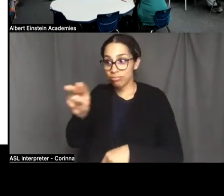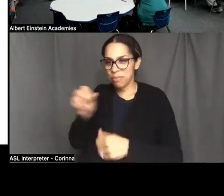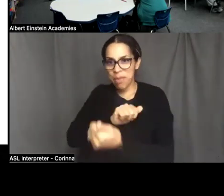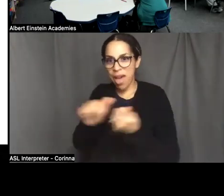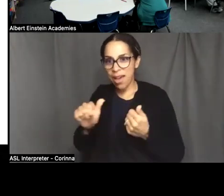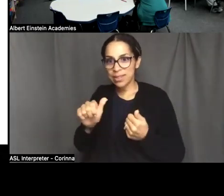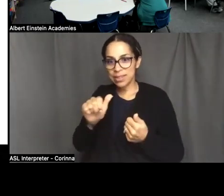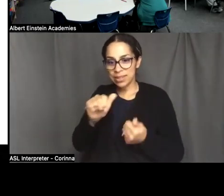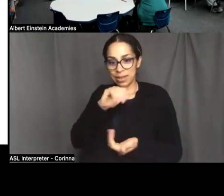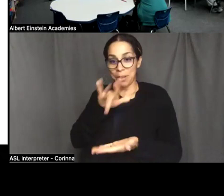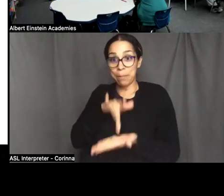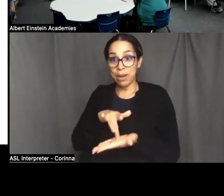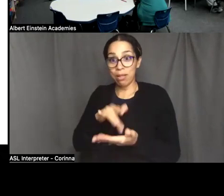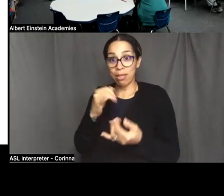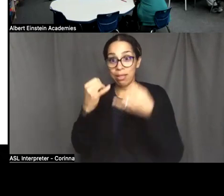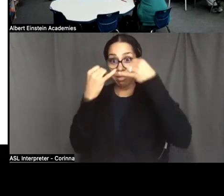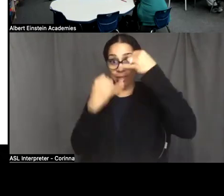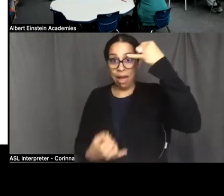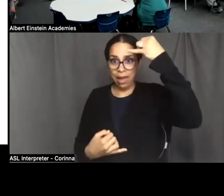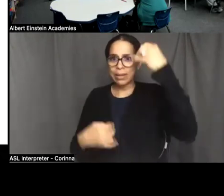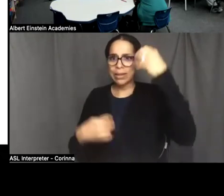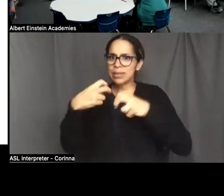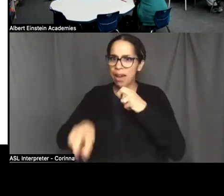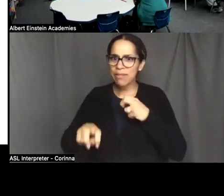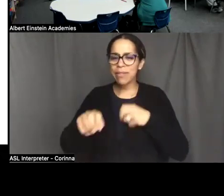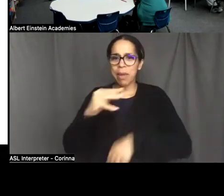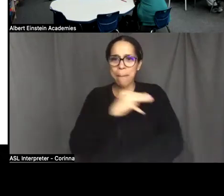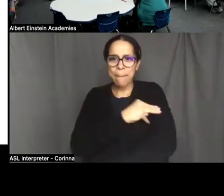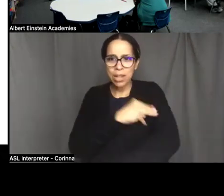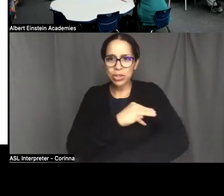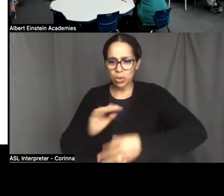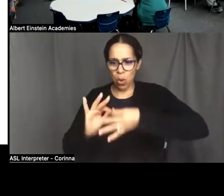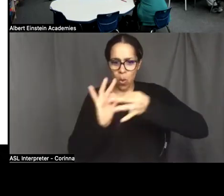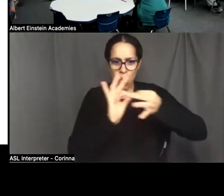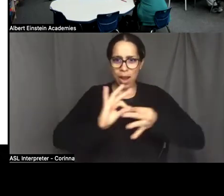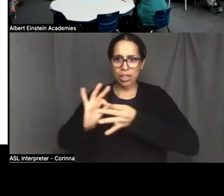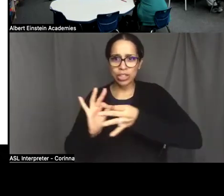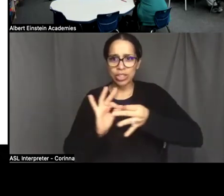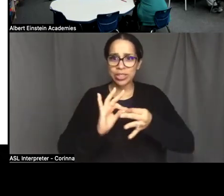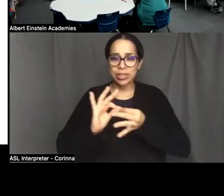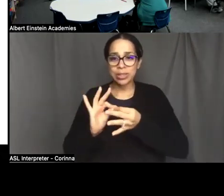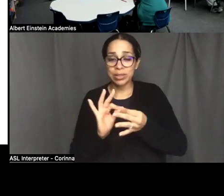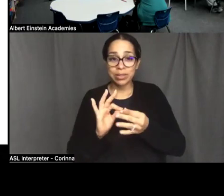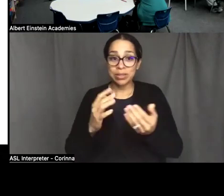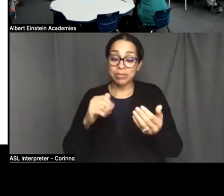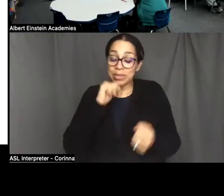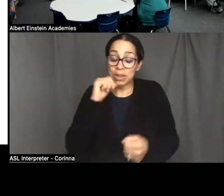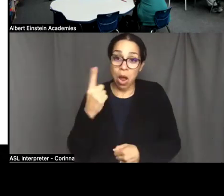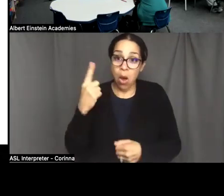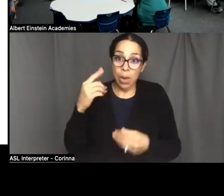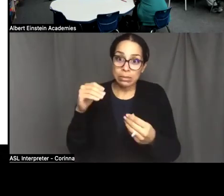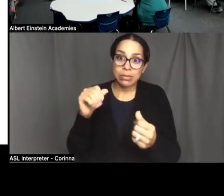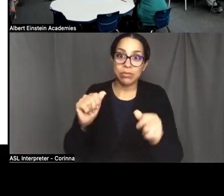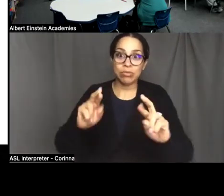The coordination, the muscle work, all of the things they need to know, they're not always ready for that yet either. So they can actually do other things in